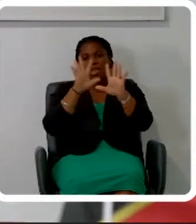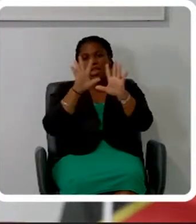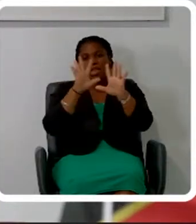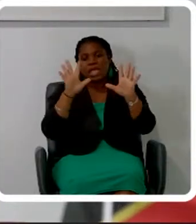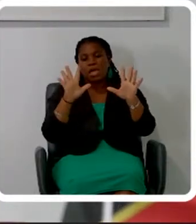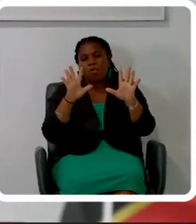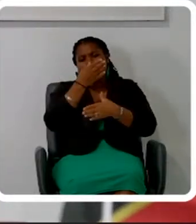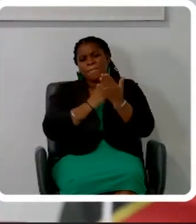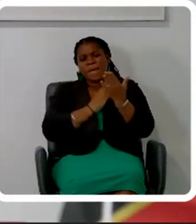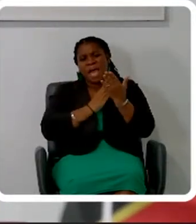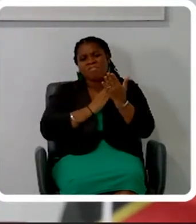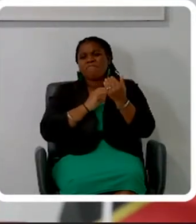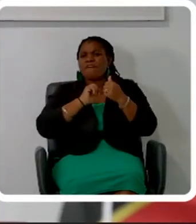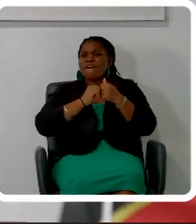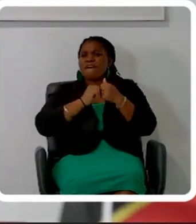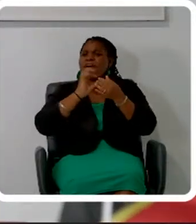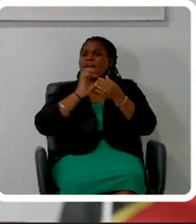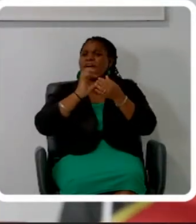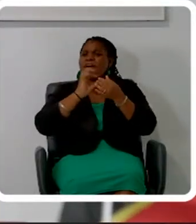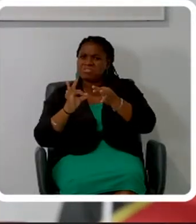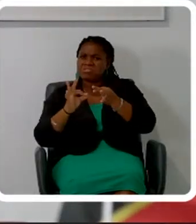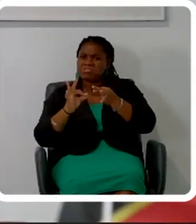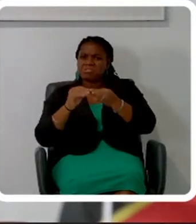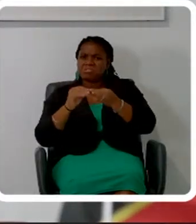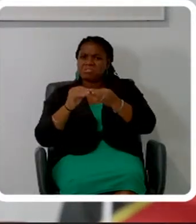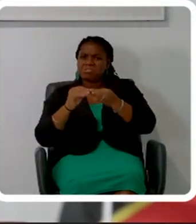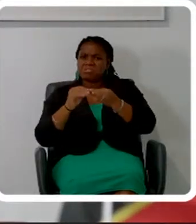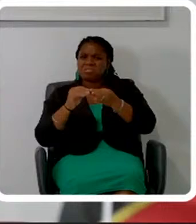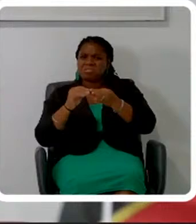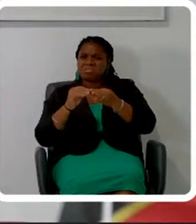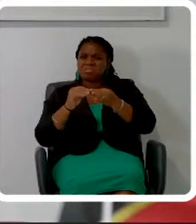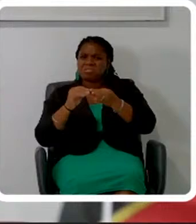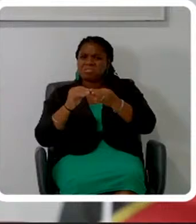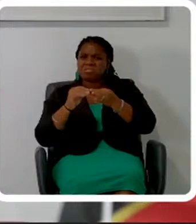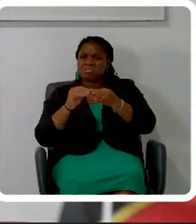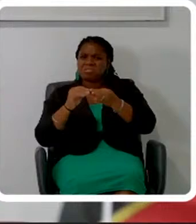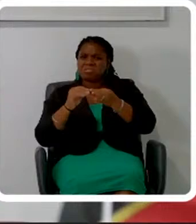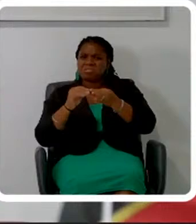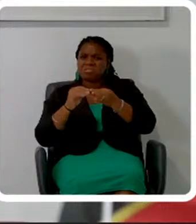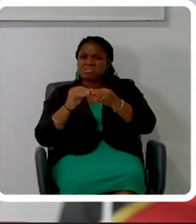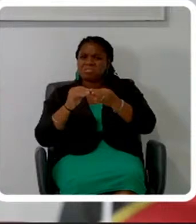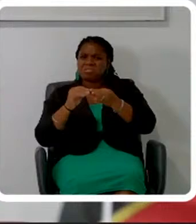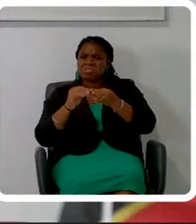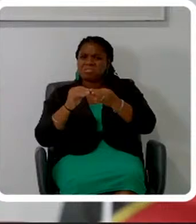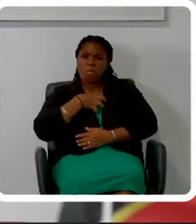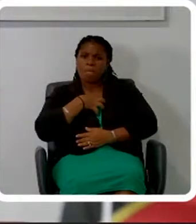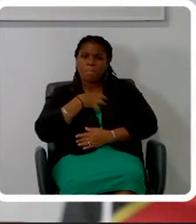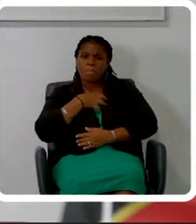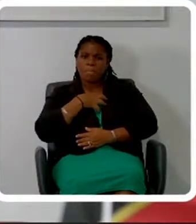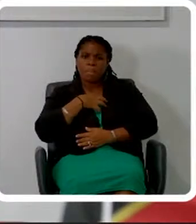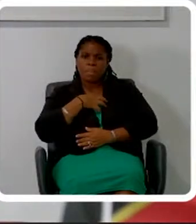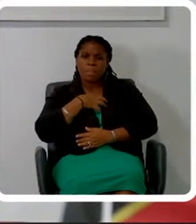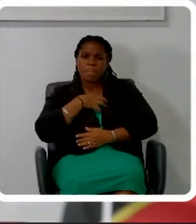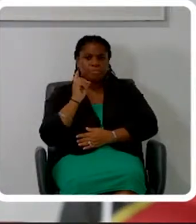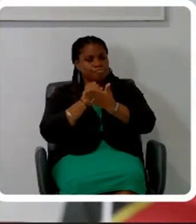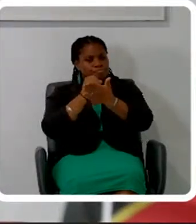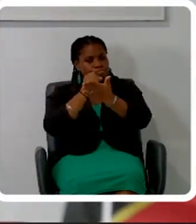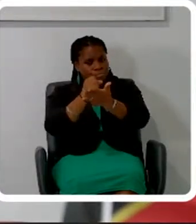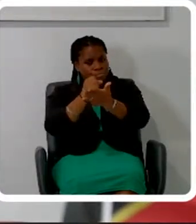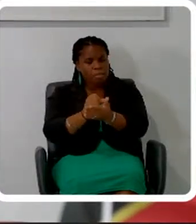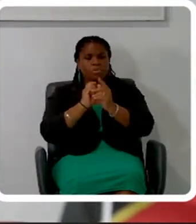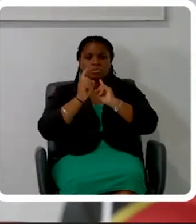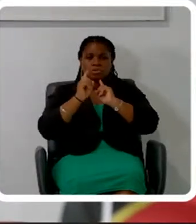just at the United Nations to complain, but St. Kitts and Nevis has brought to the fore in terms of its discussion and what we are doing